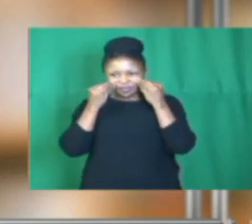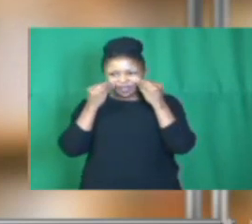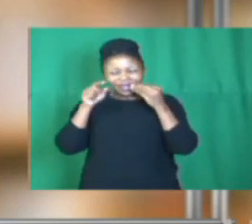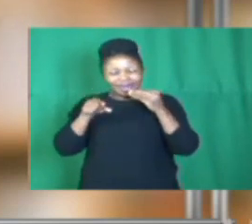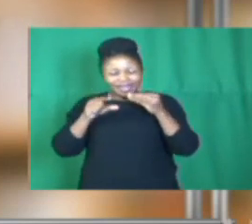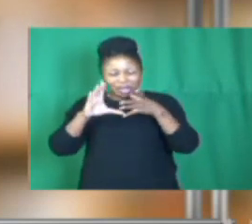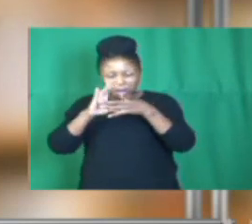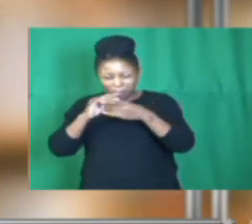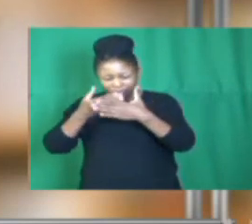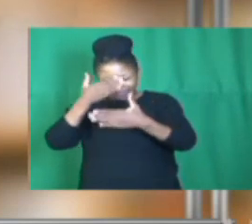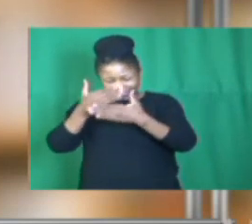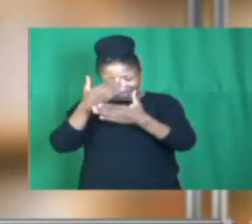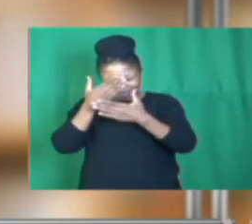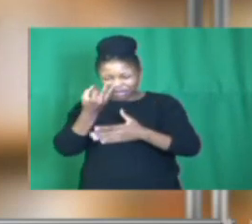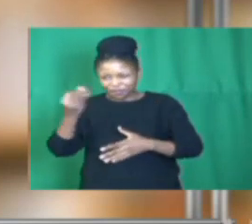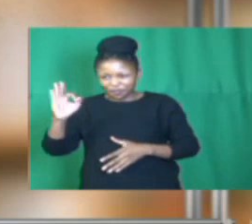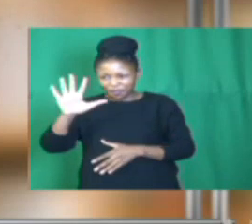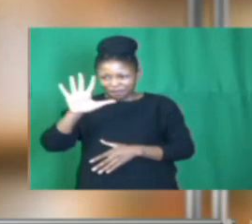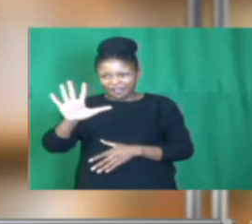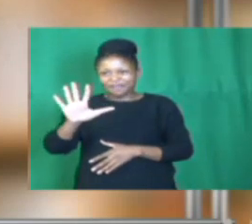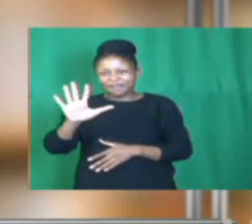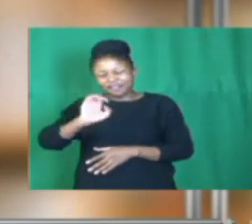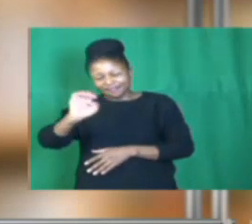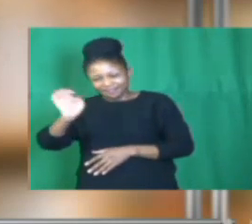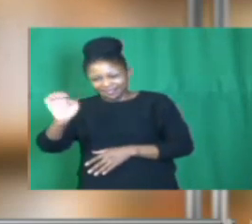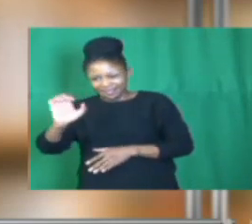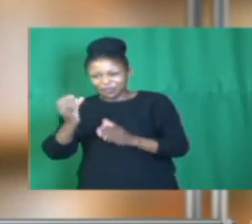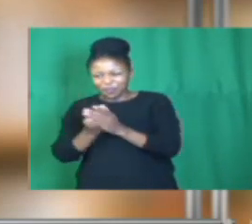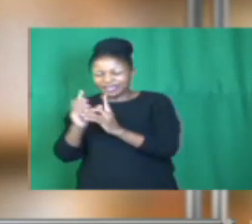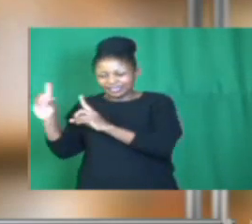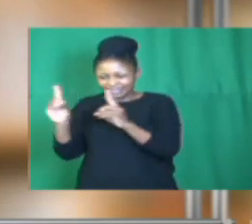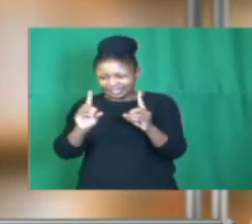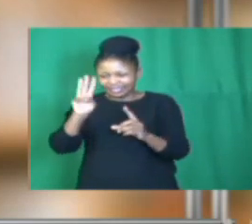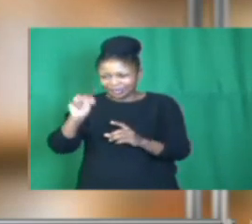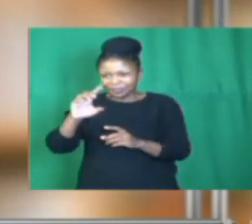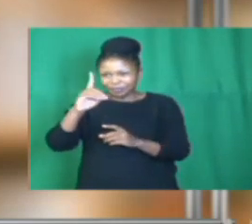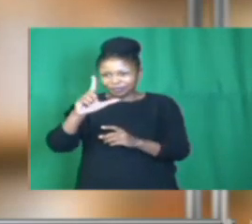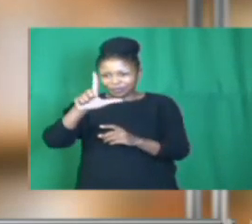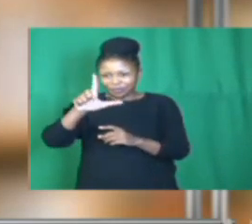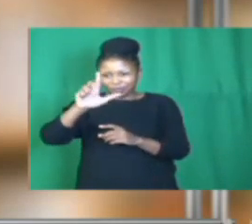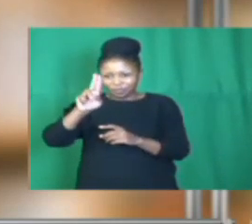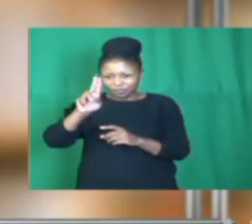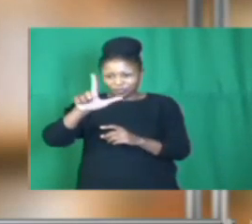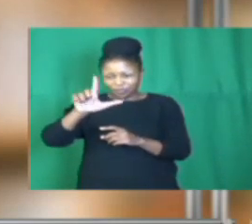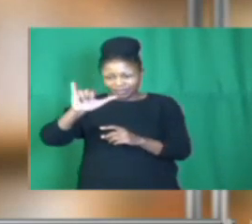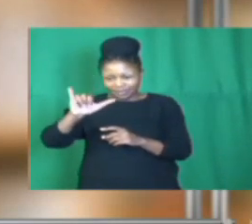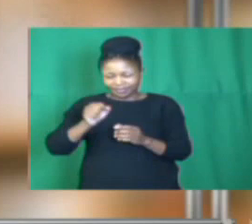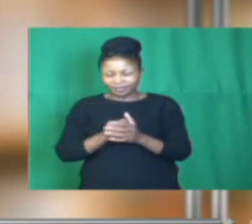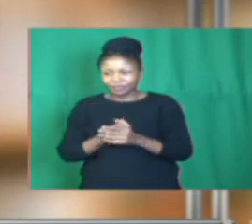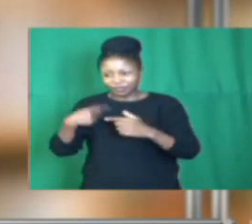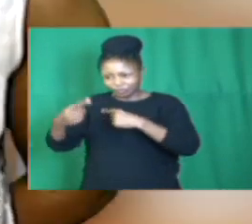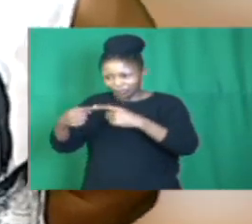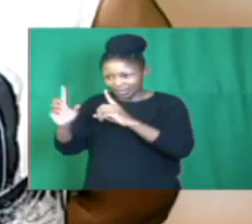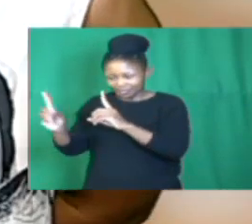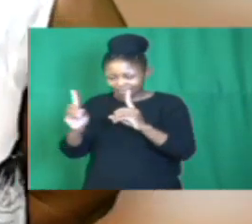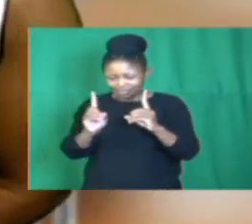doing Form 5 English language with Bonisiwe Mdluli. Bonisiwe, I'll let you carry on with your class without wasting any time. Okay,